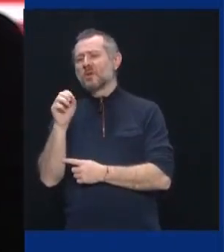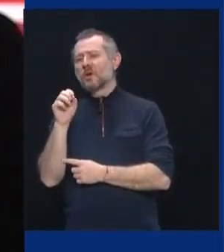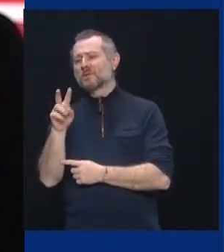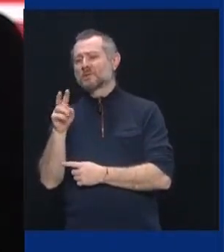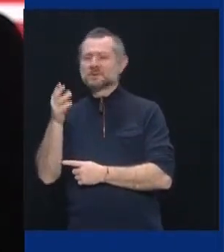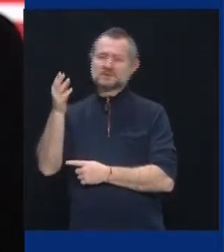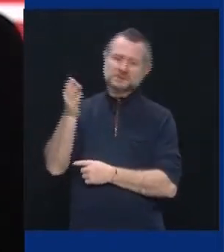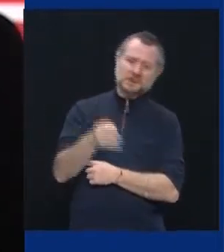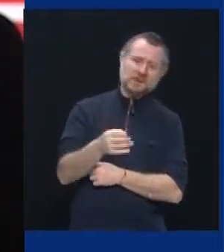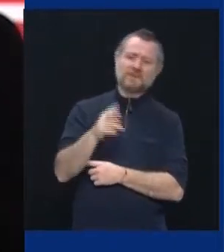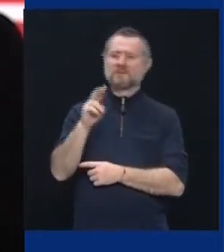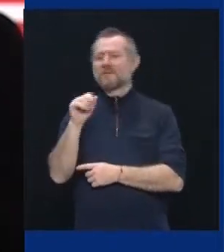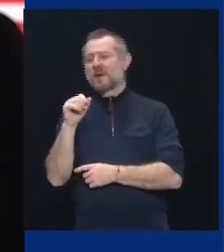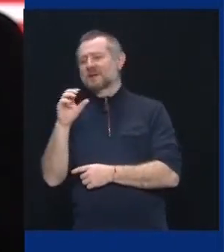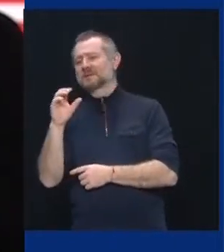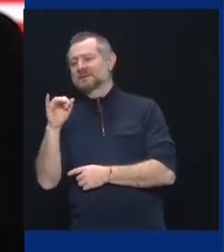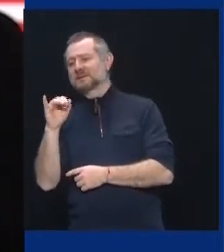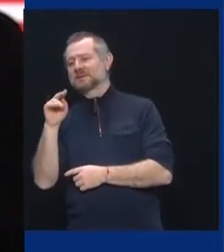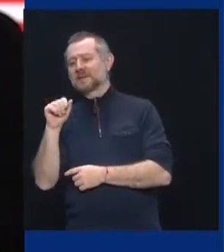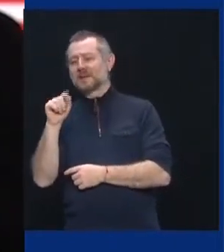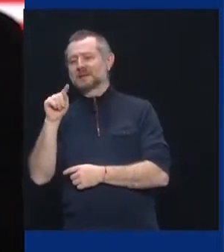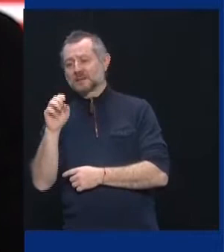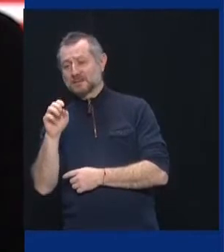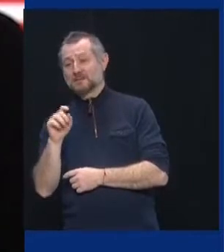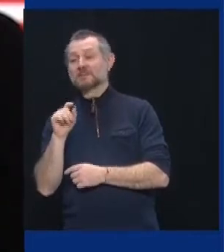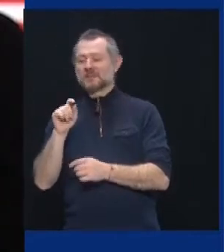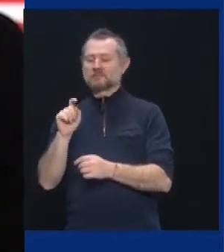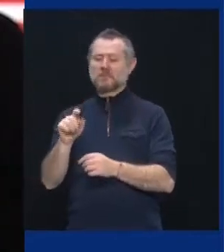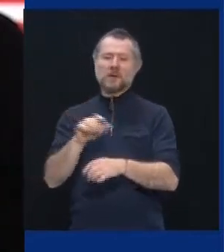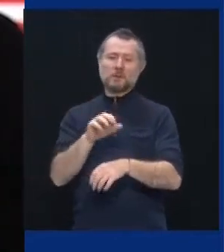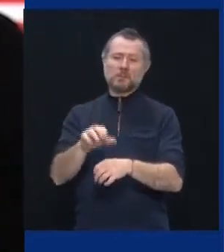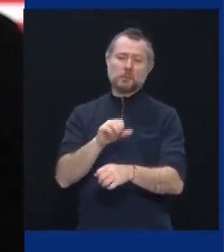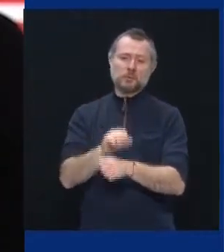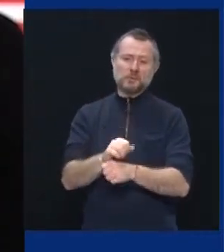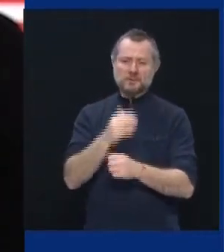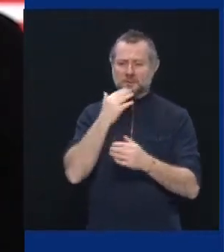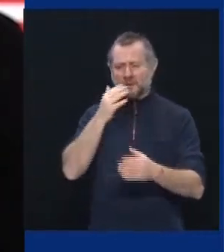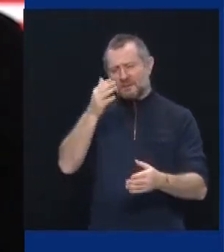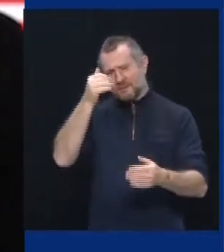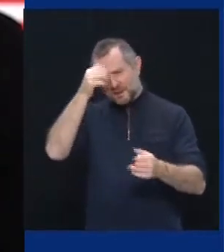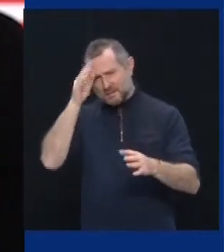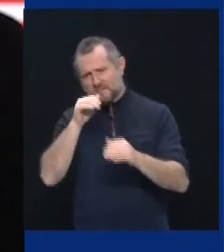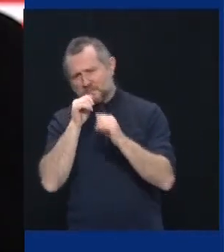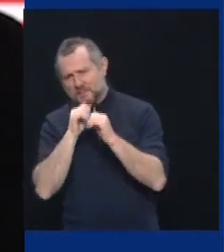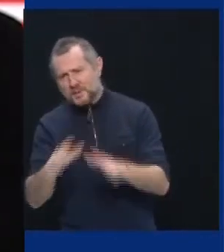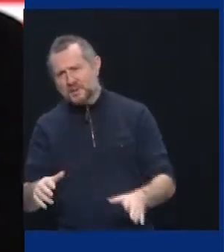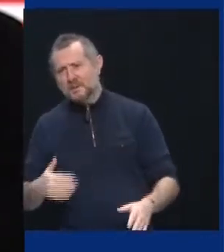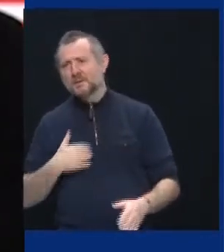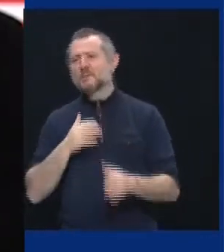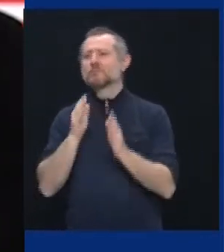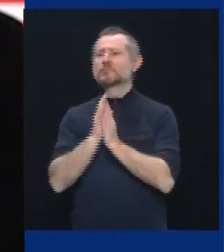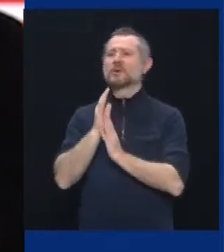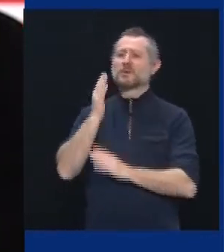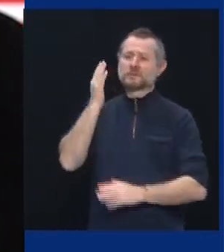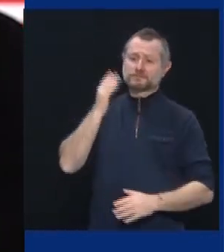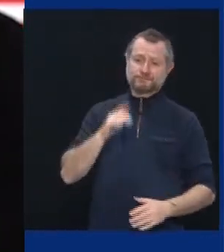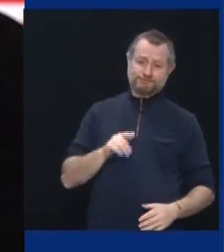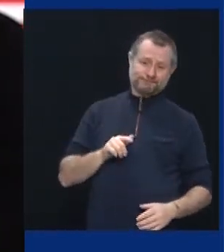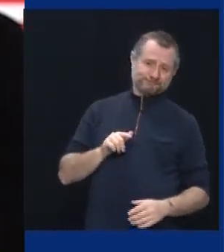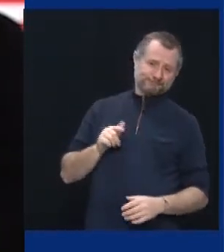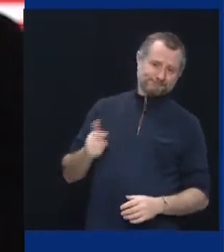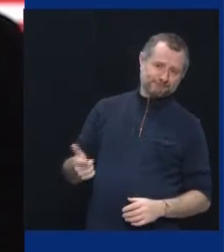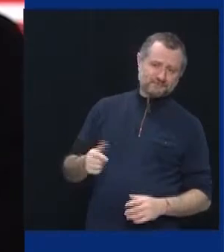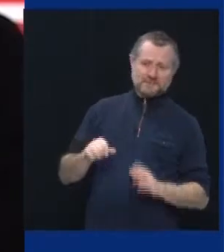ny.gov/vaccine to make your appointment. Thank you, and God bless you is my prayer. We'll now hear from